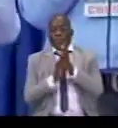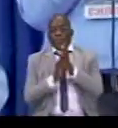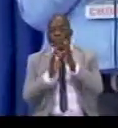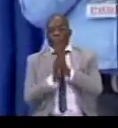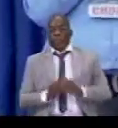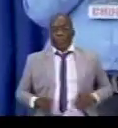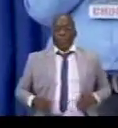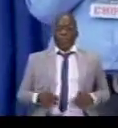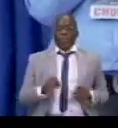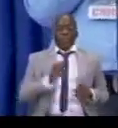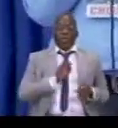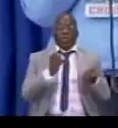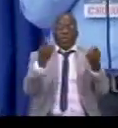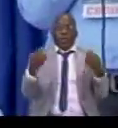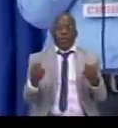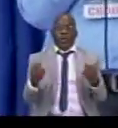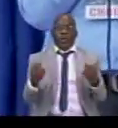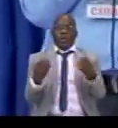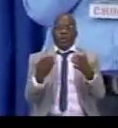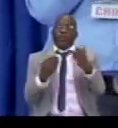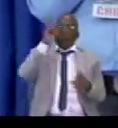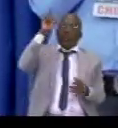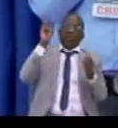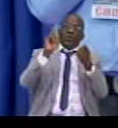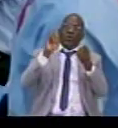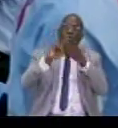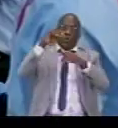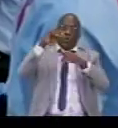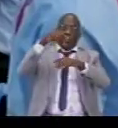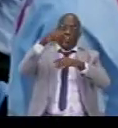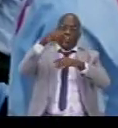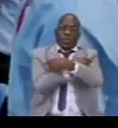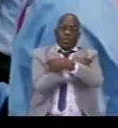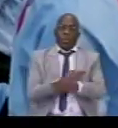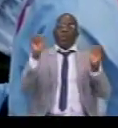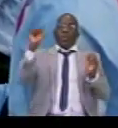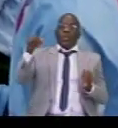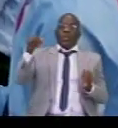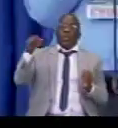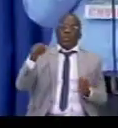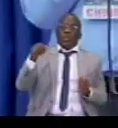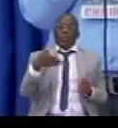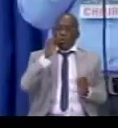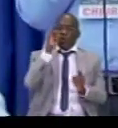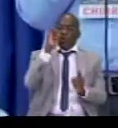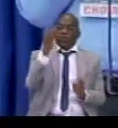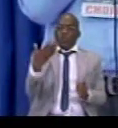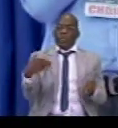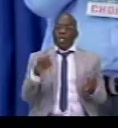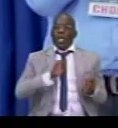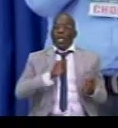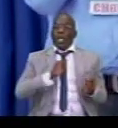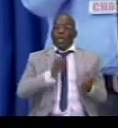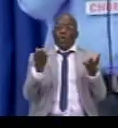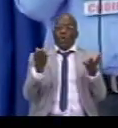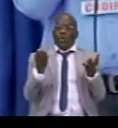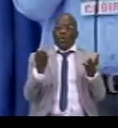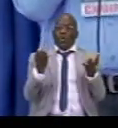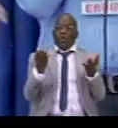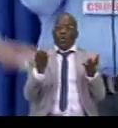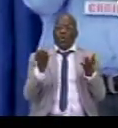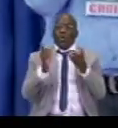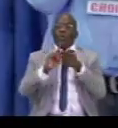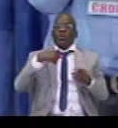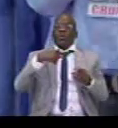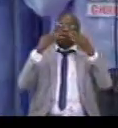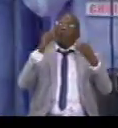I come before you today. Yes, and there is one thing that I want to say.